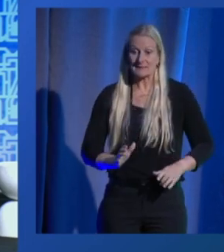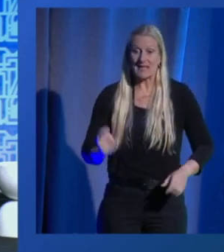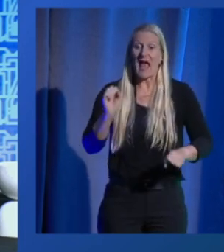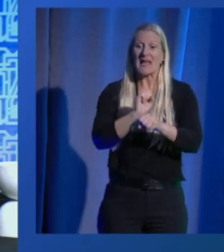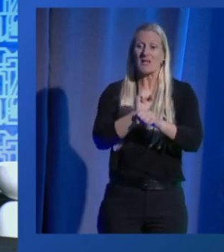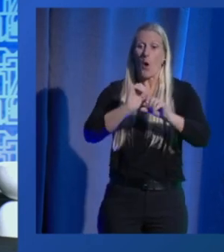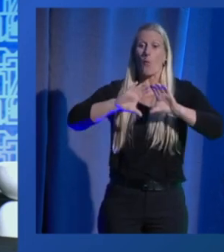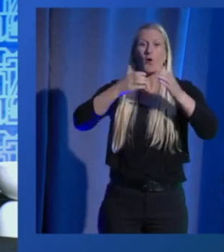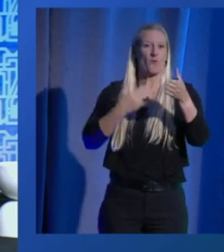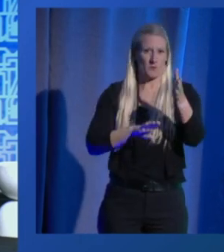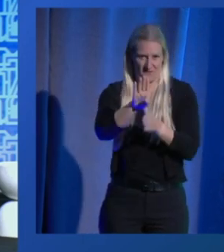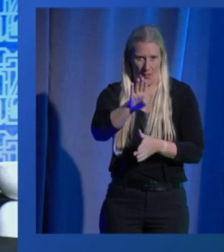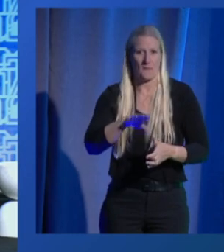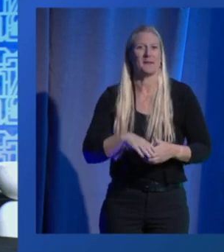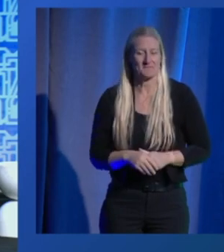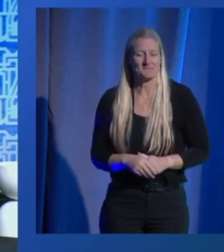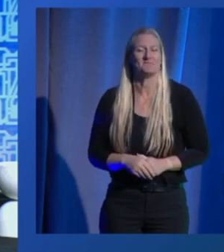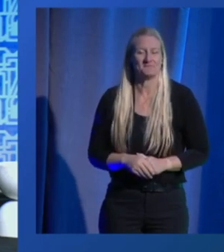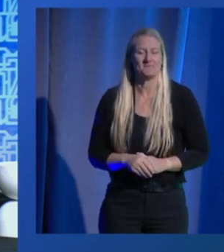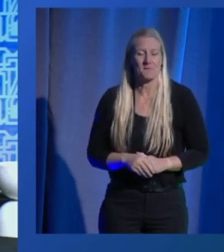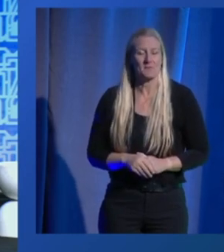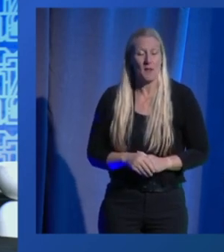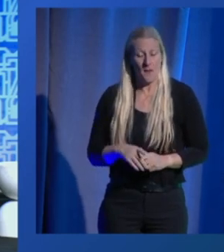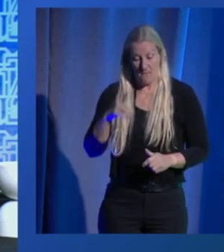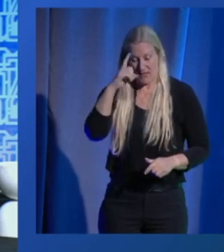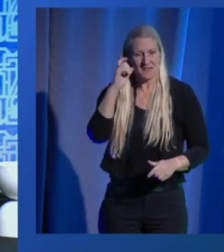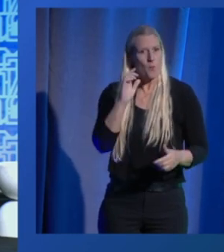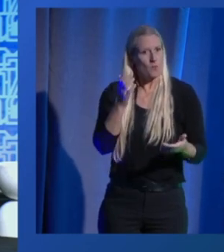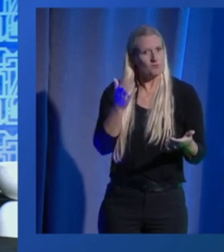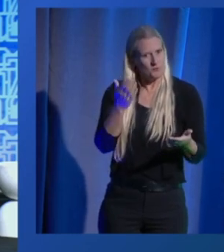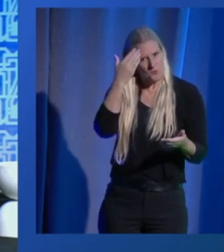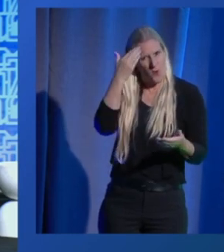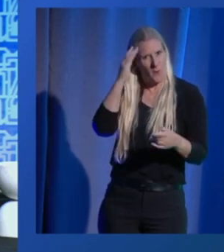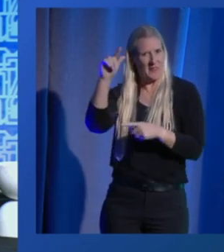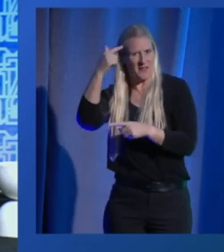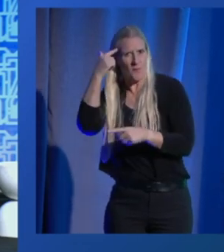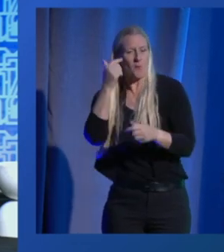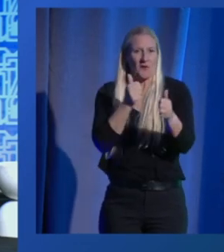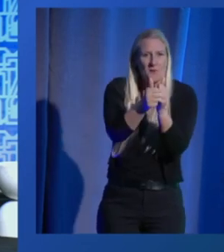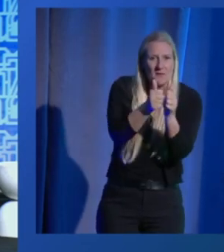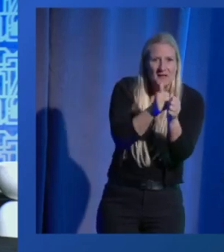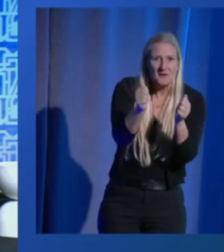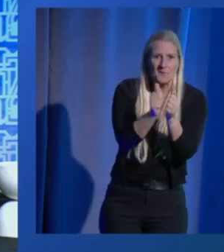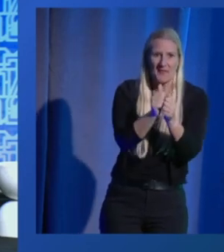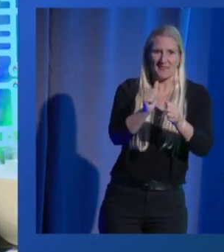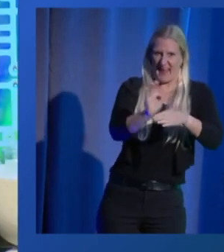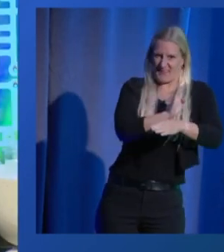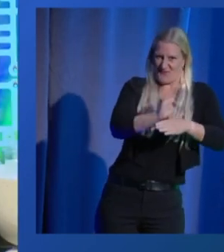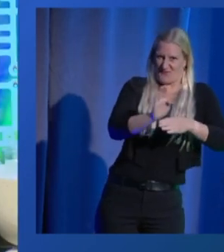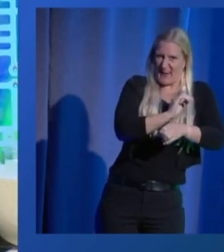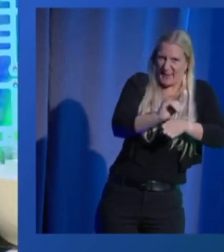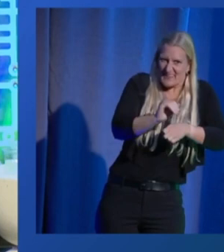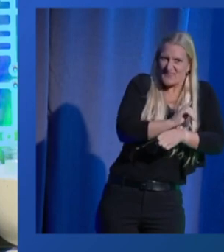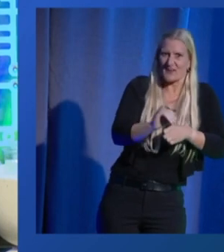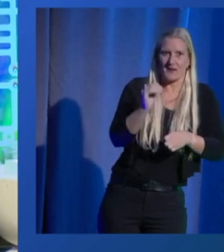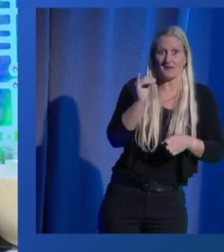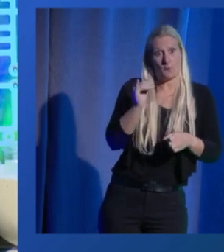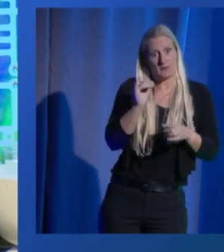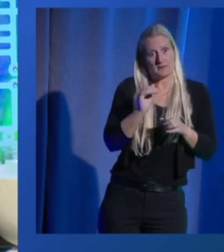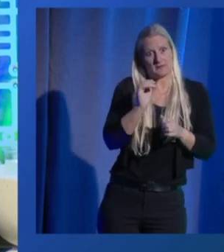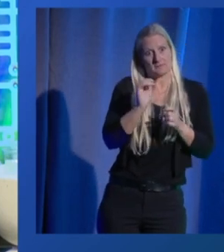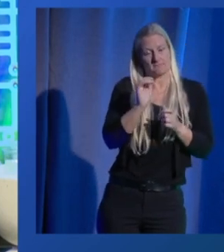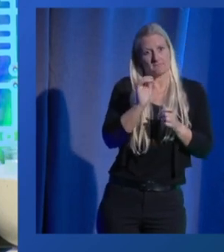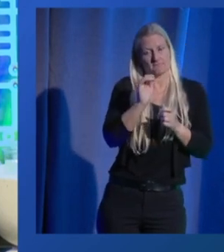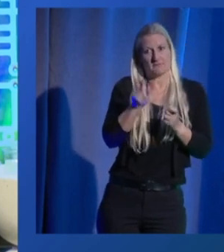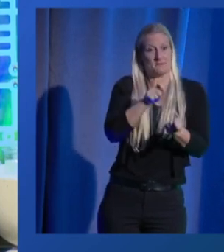Face similar challenges in the space of competing with industry especially industry salaries uh for the best talent and